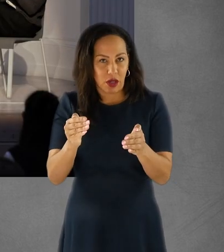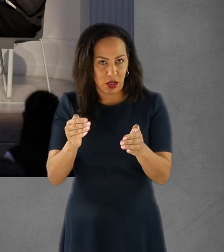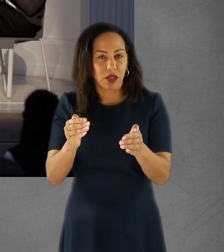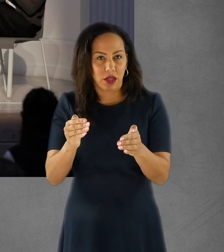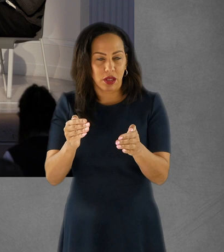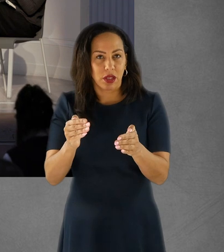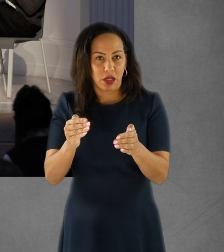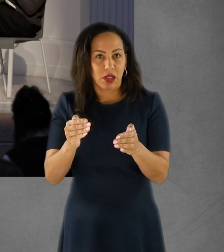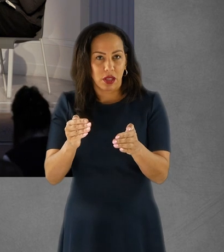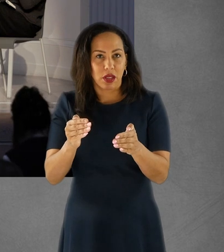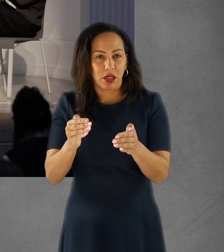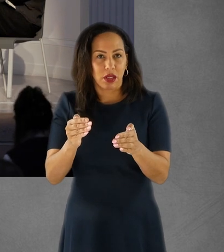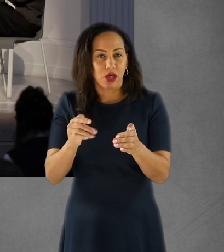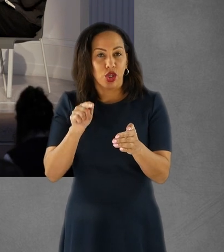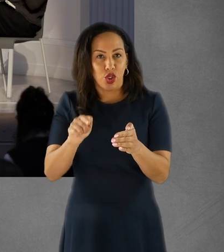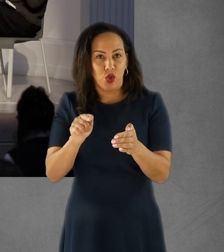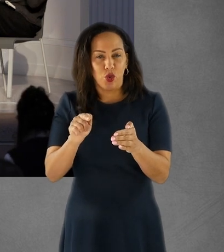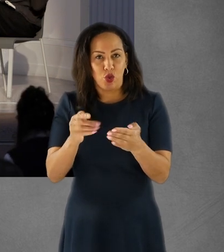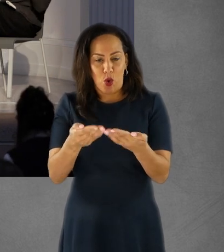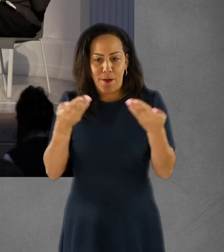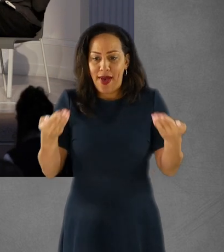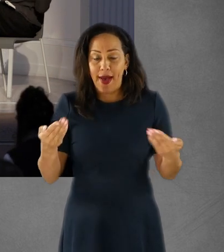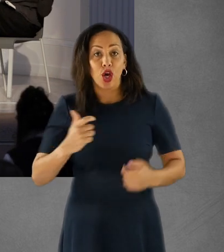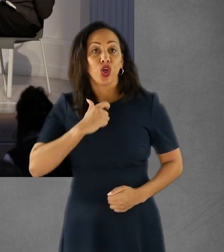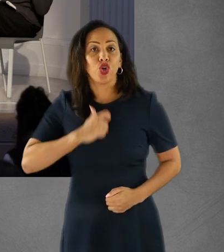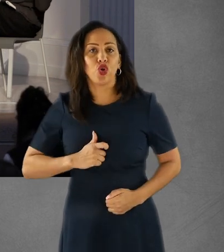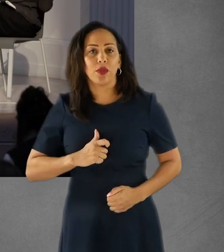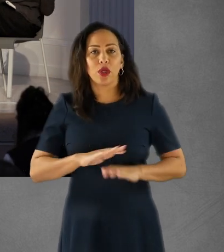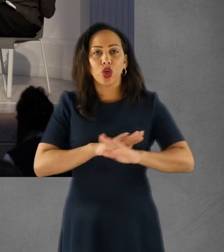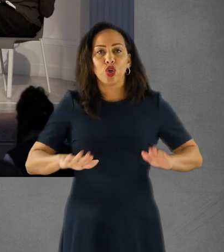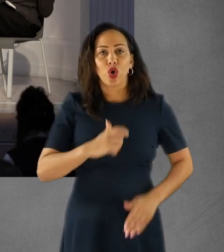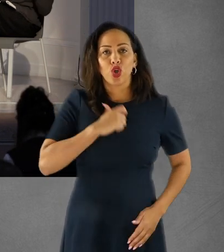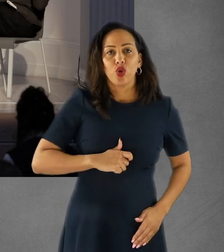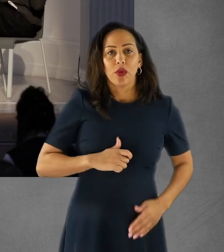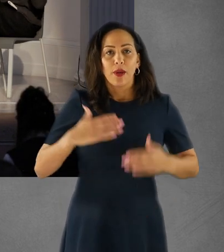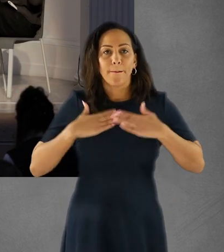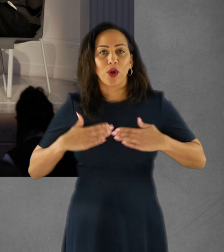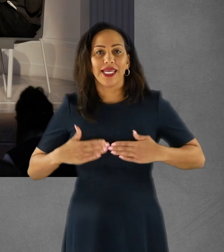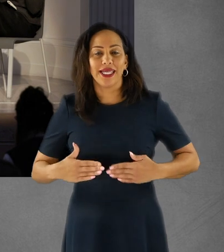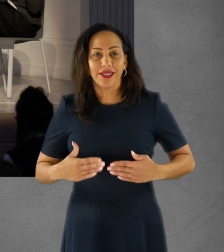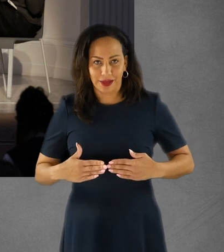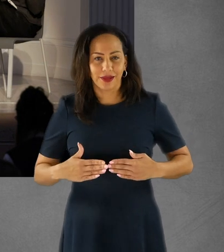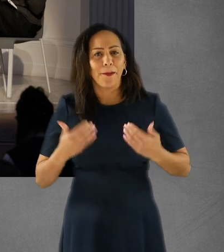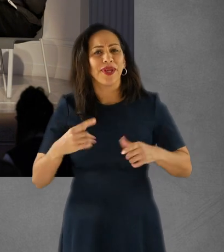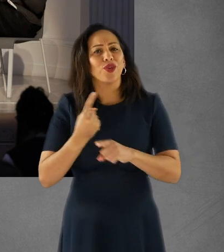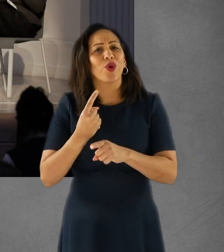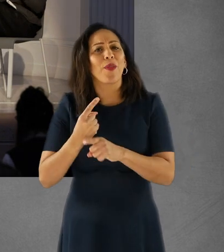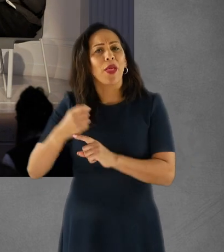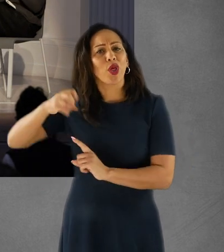body. And obviously we've talked about the octopus being the muse, but somehow absent